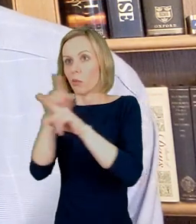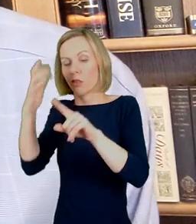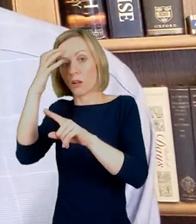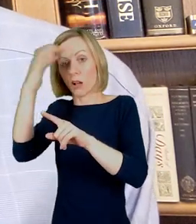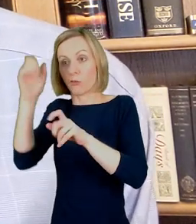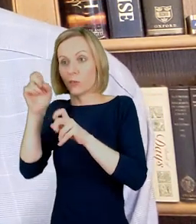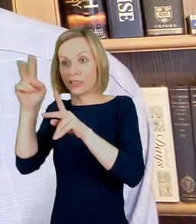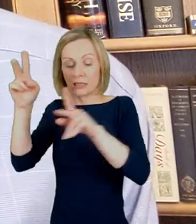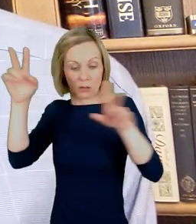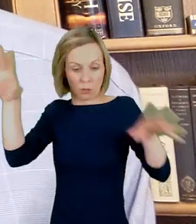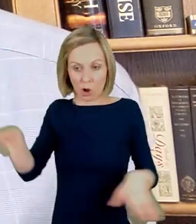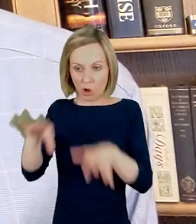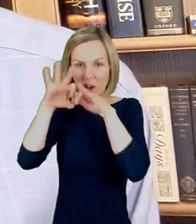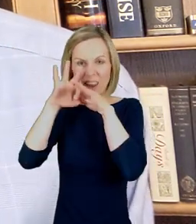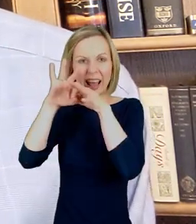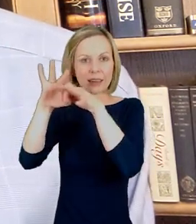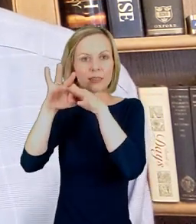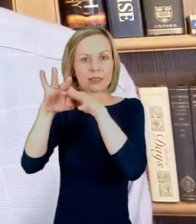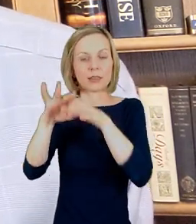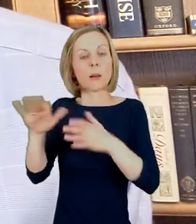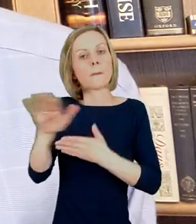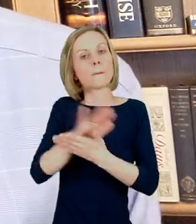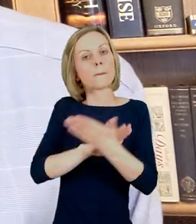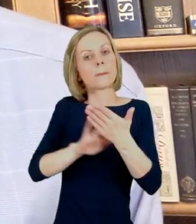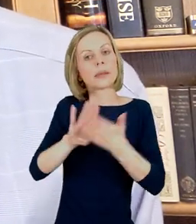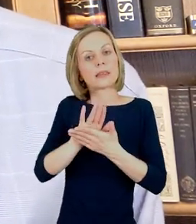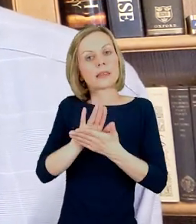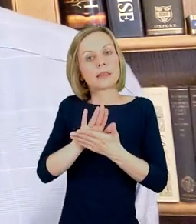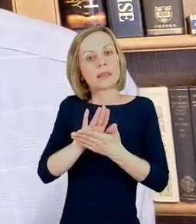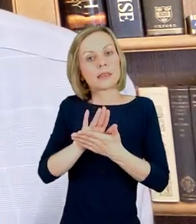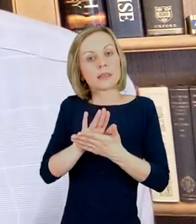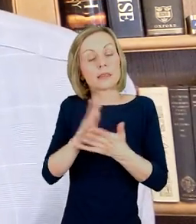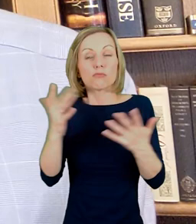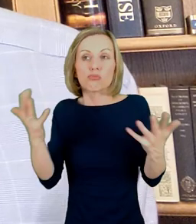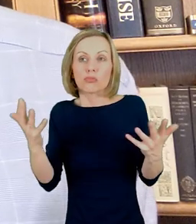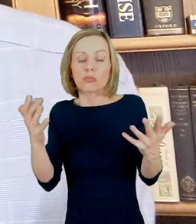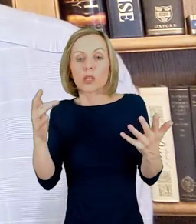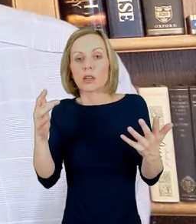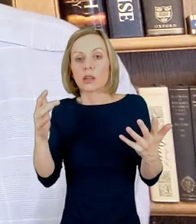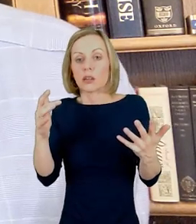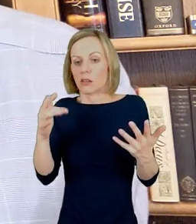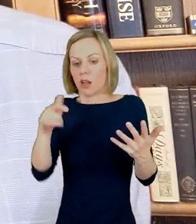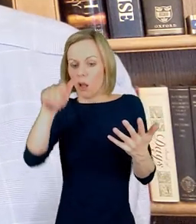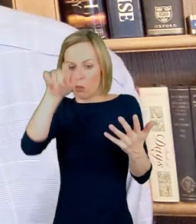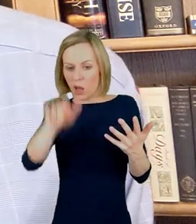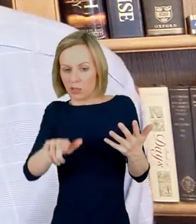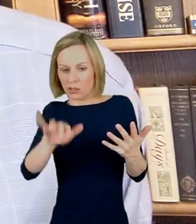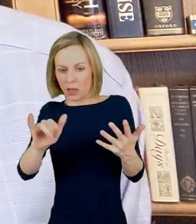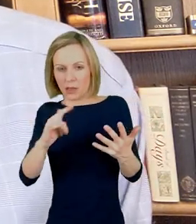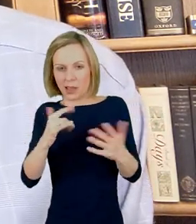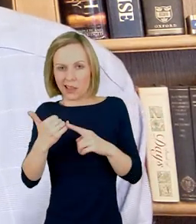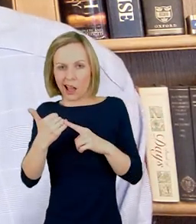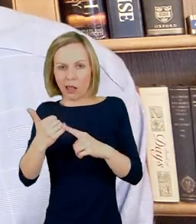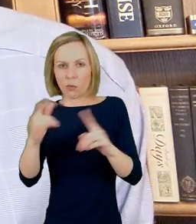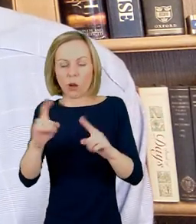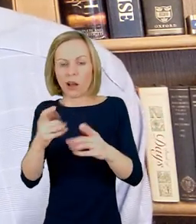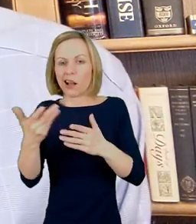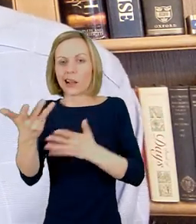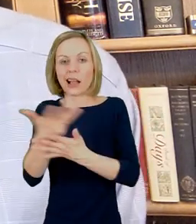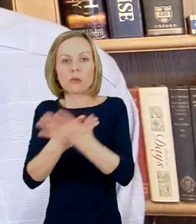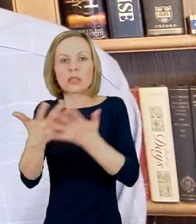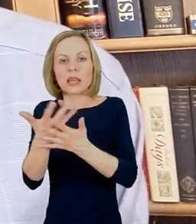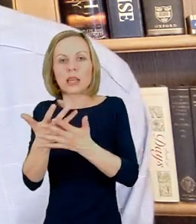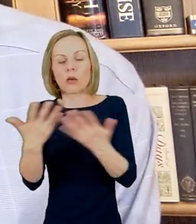get help through that. And what that's meant is that as people get help, say with